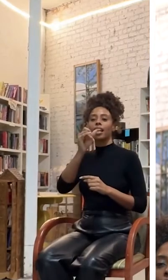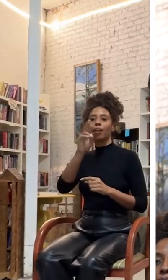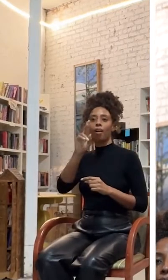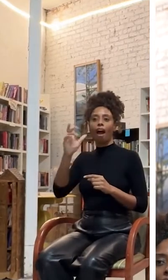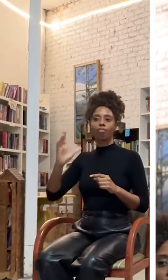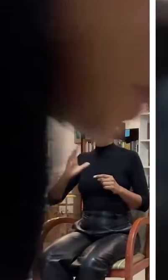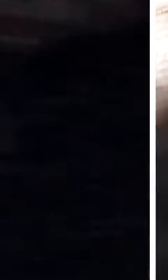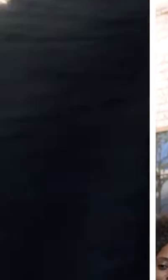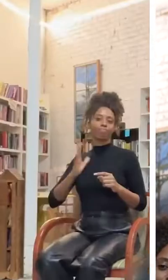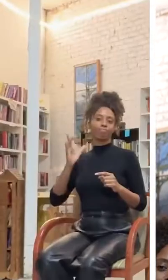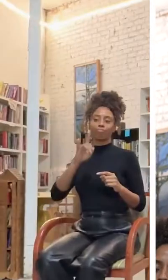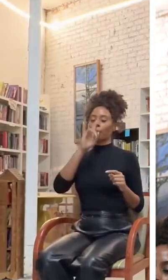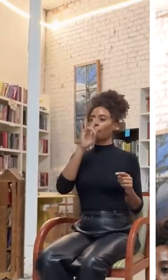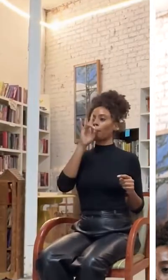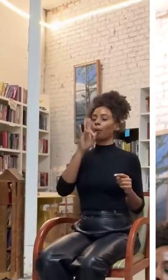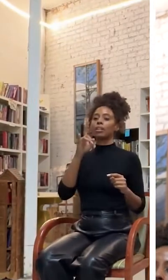in Tennessee.